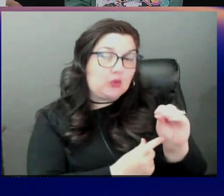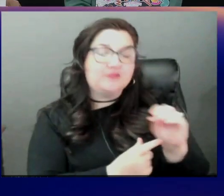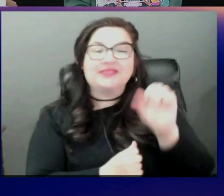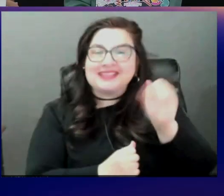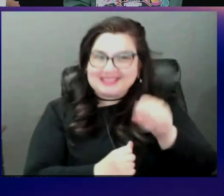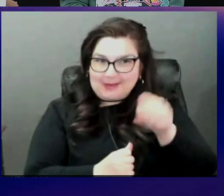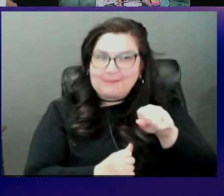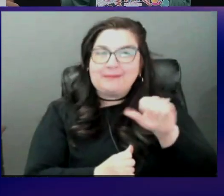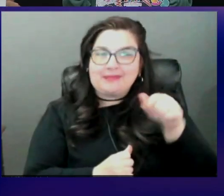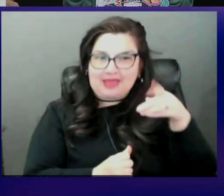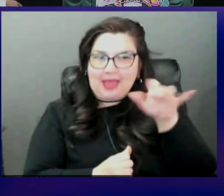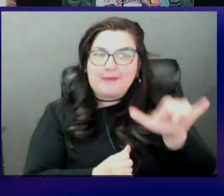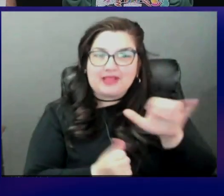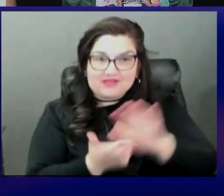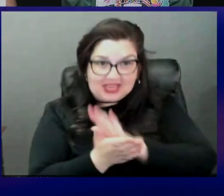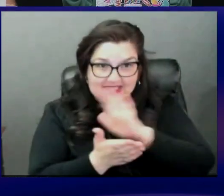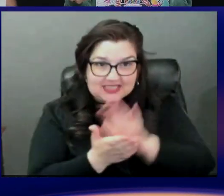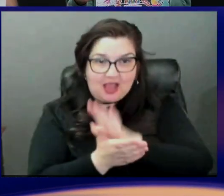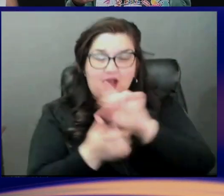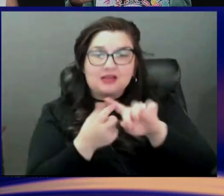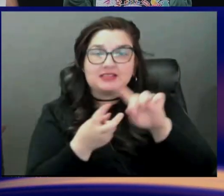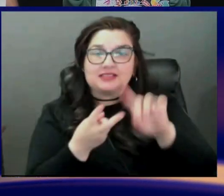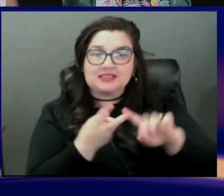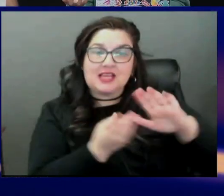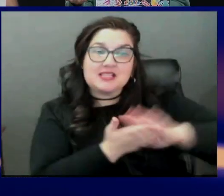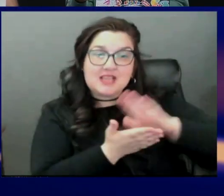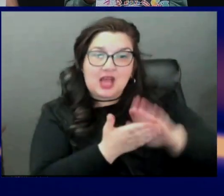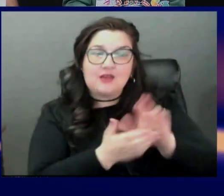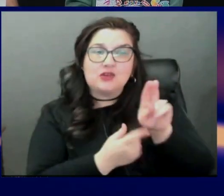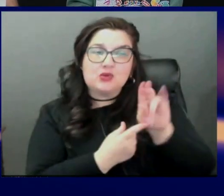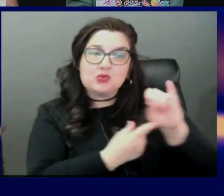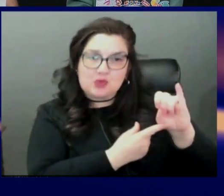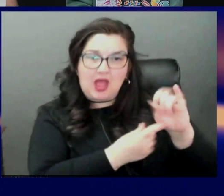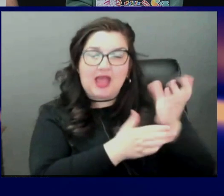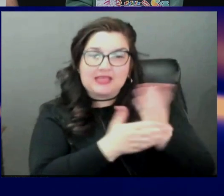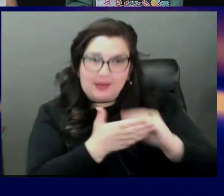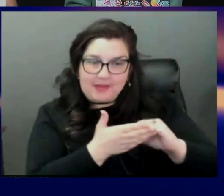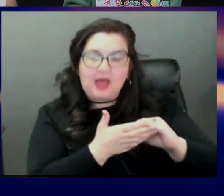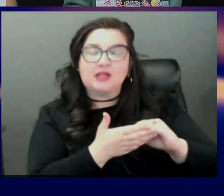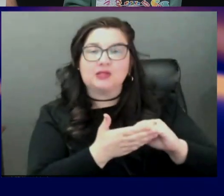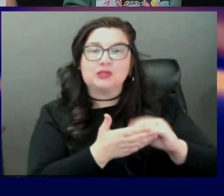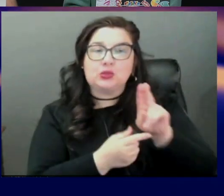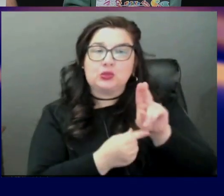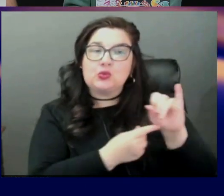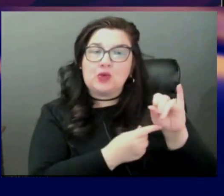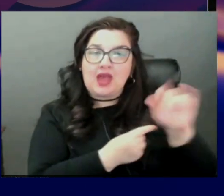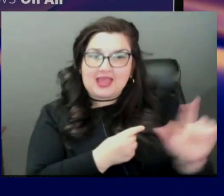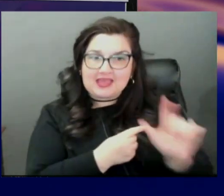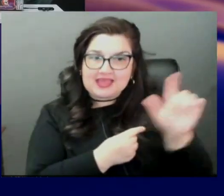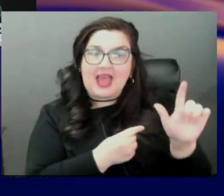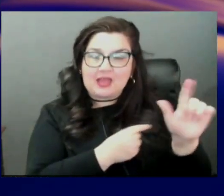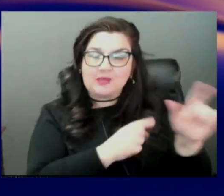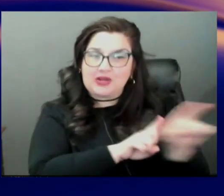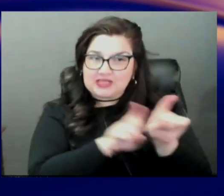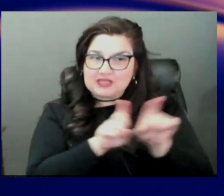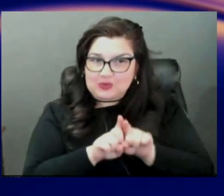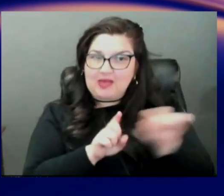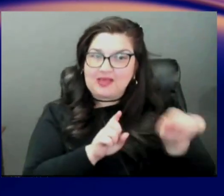docs, they're great. And then, we also have docs for our UI components and our UI library as well. So that's another good place to go. But